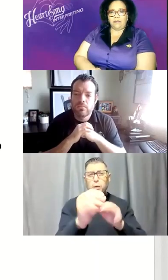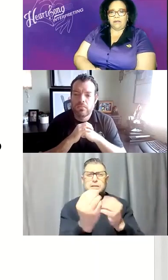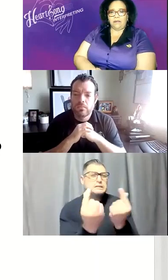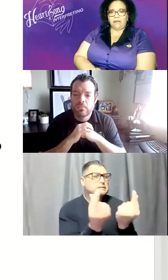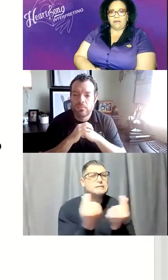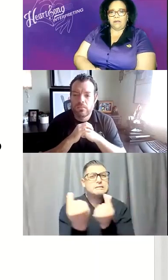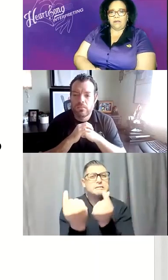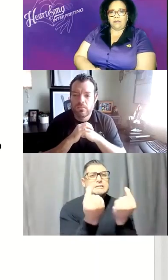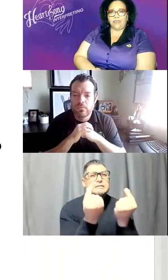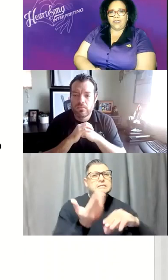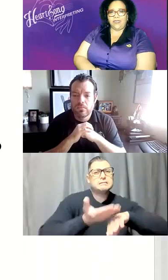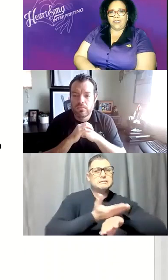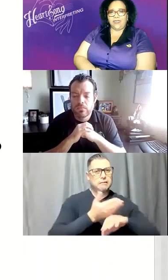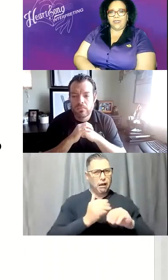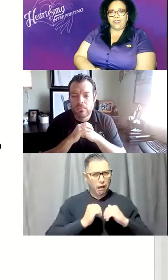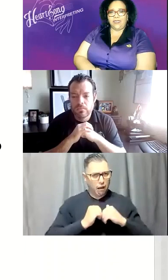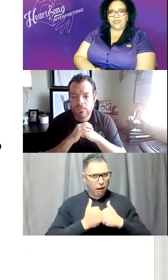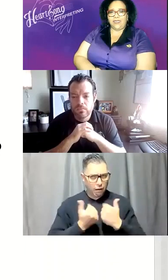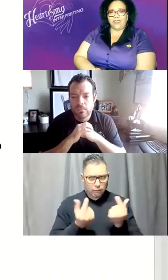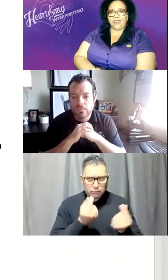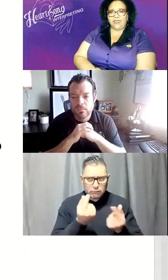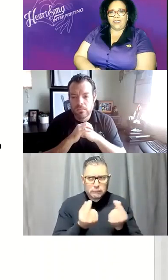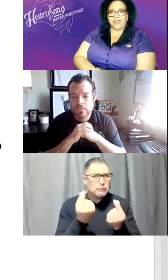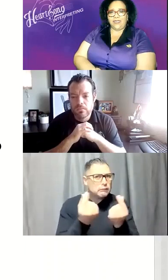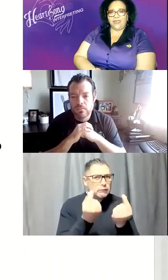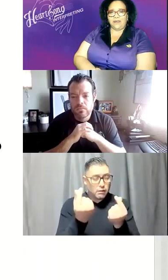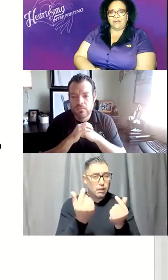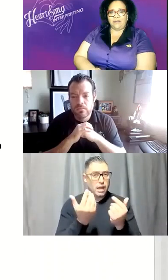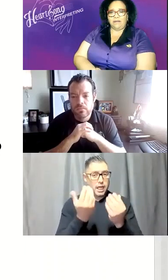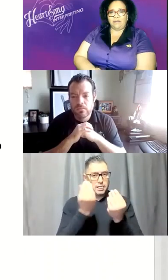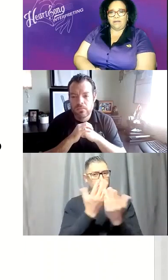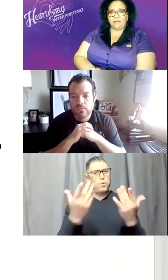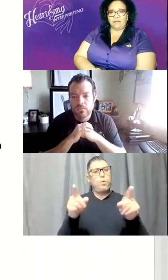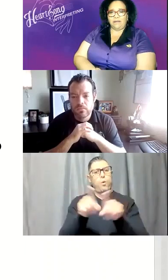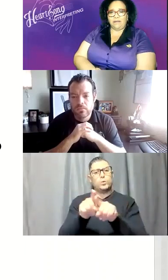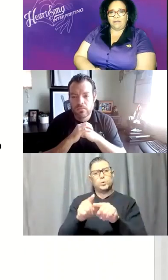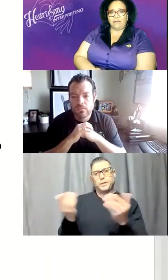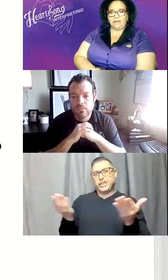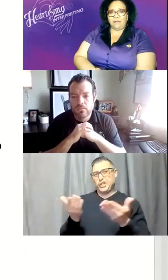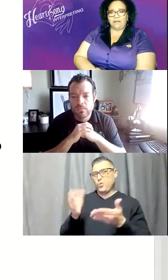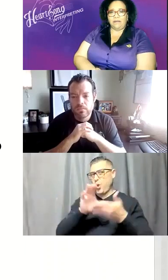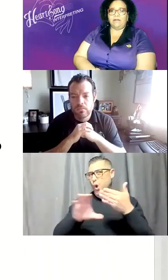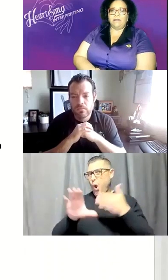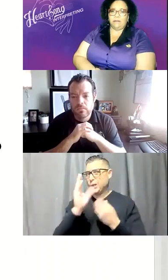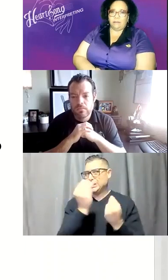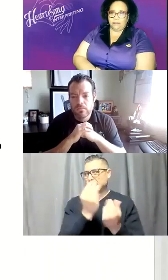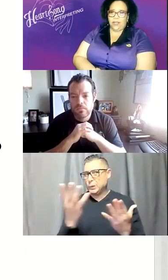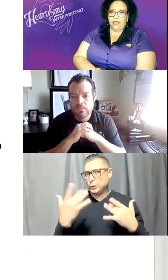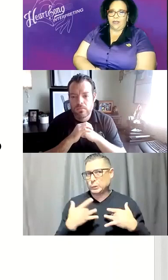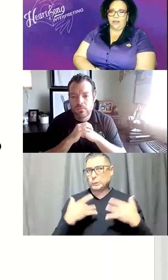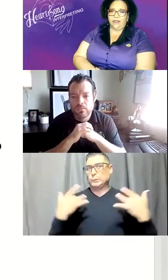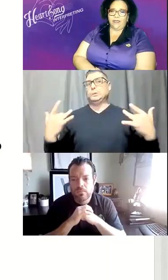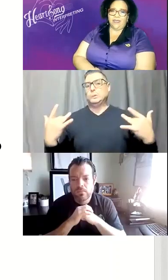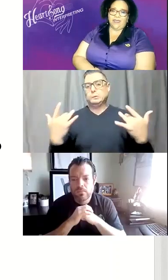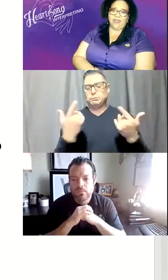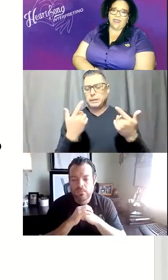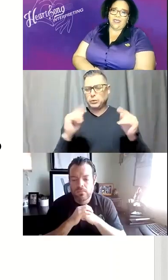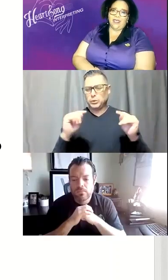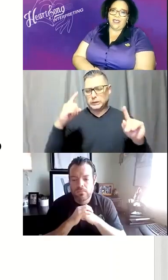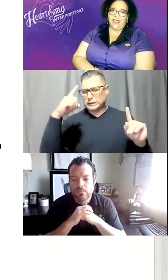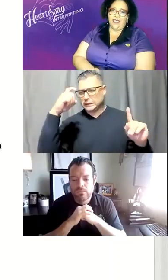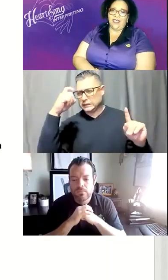I'll be happy to share how it's, playing a role at the college as well. I'm just trying to anticipate a little bit